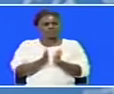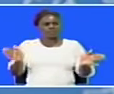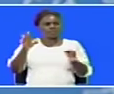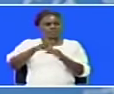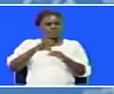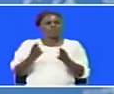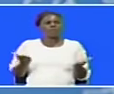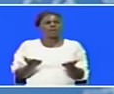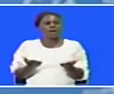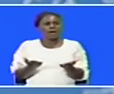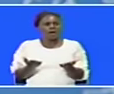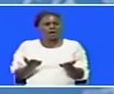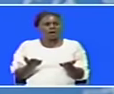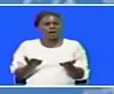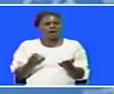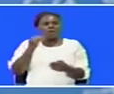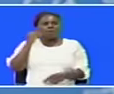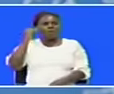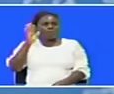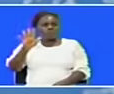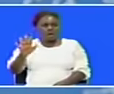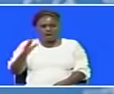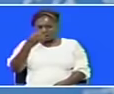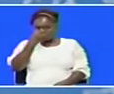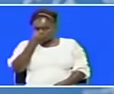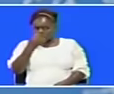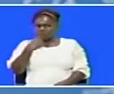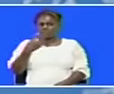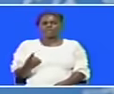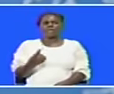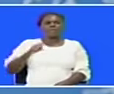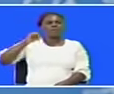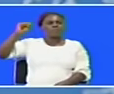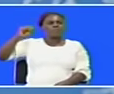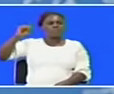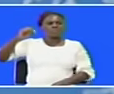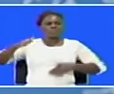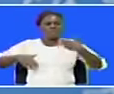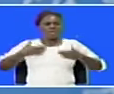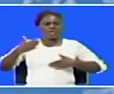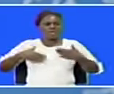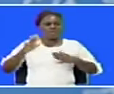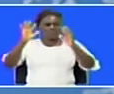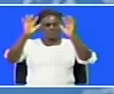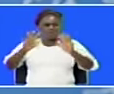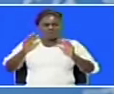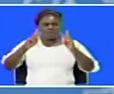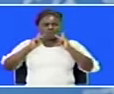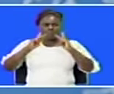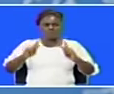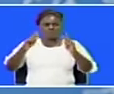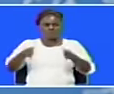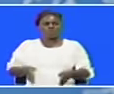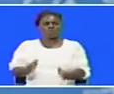election. Speaking at his Sugoi home in Uasin Gishu, Ruto said politicians must conduct their campaigns in a peaceful manner.